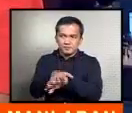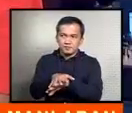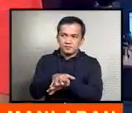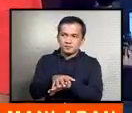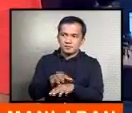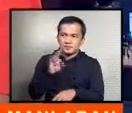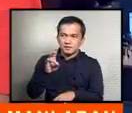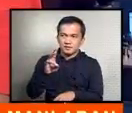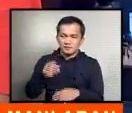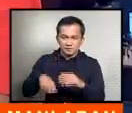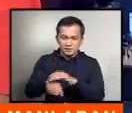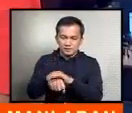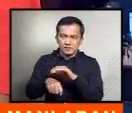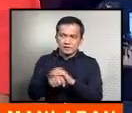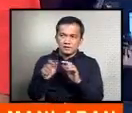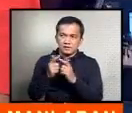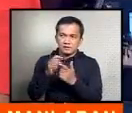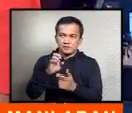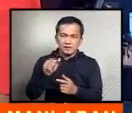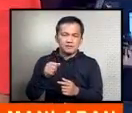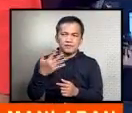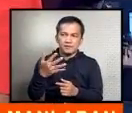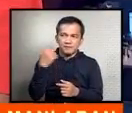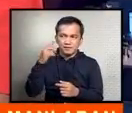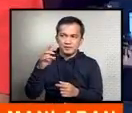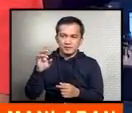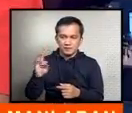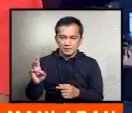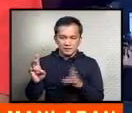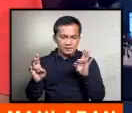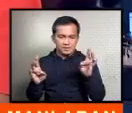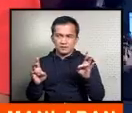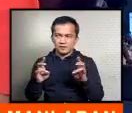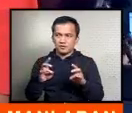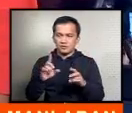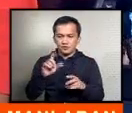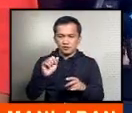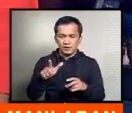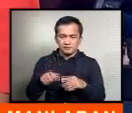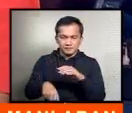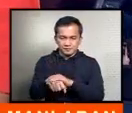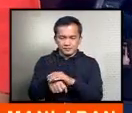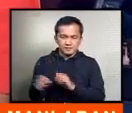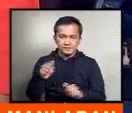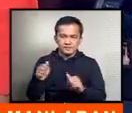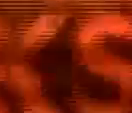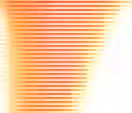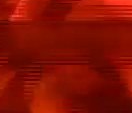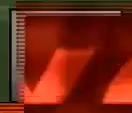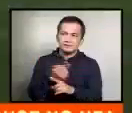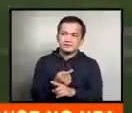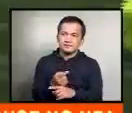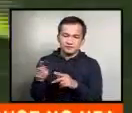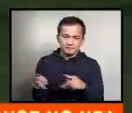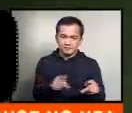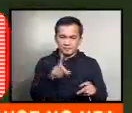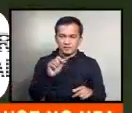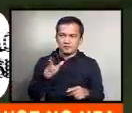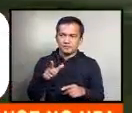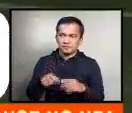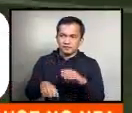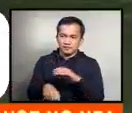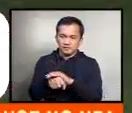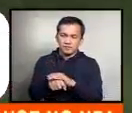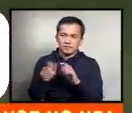Magsasanib-puwersa ang Sevens Football League at ESPN 5 para sa 7-on-7 local football action sa susunod na buwan. Sa pinaplanong